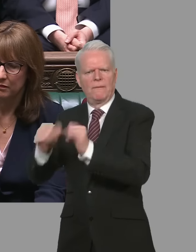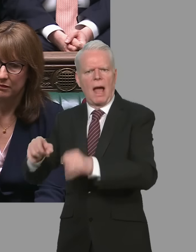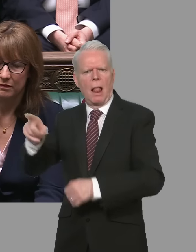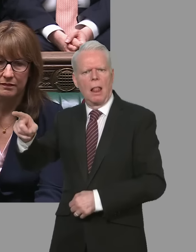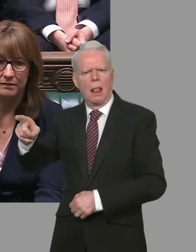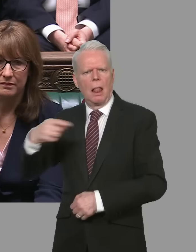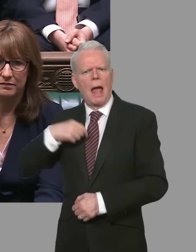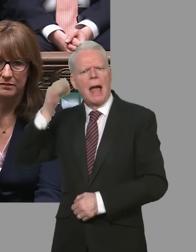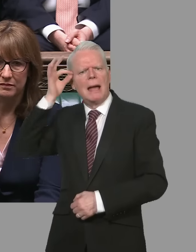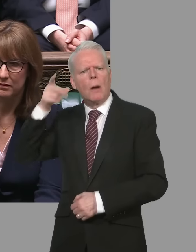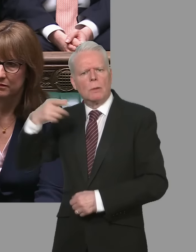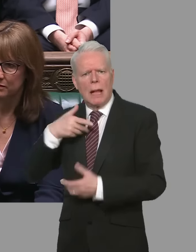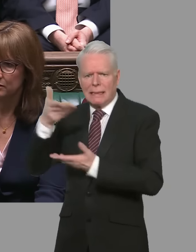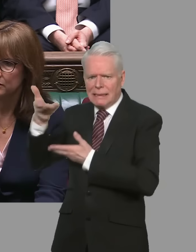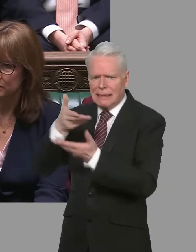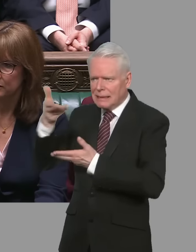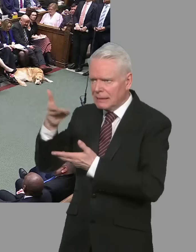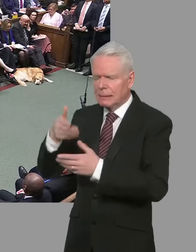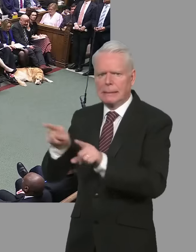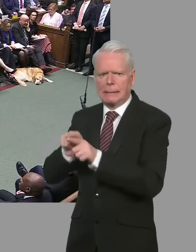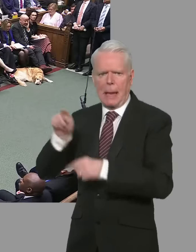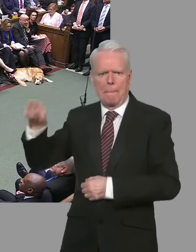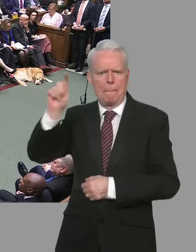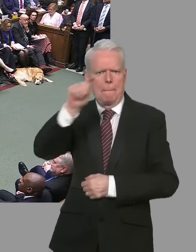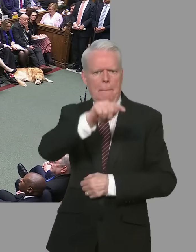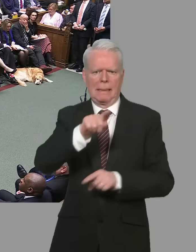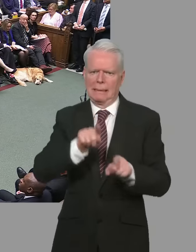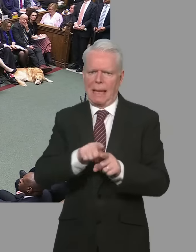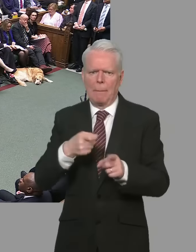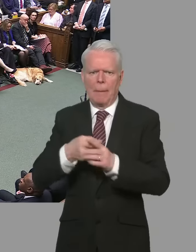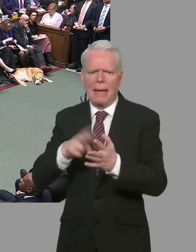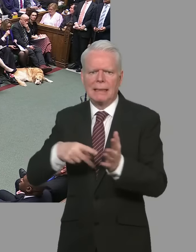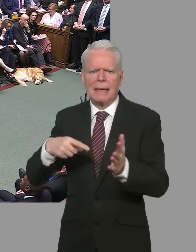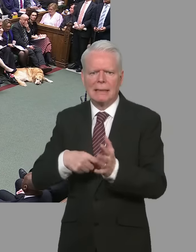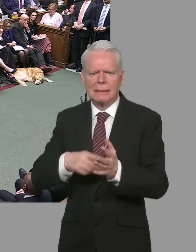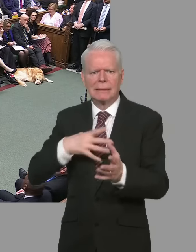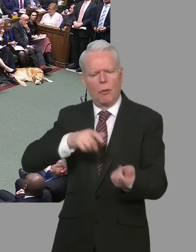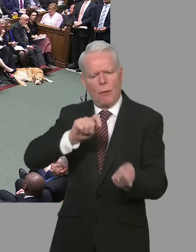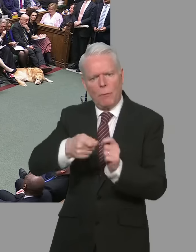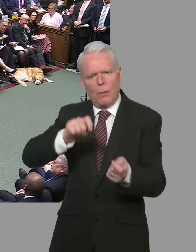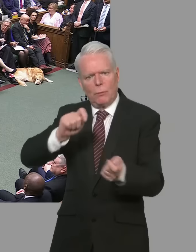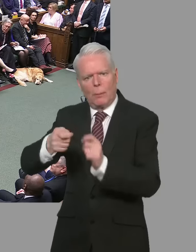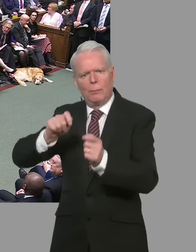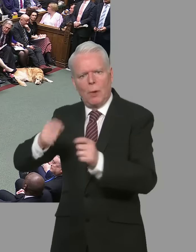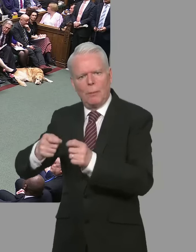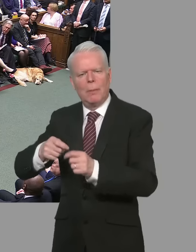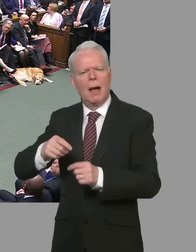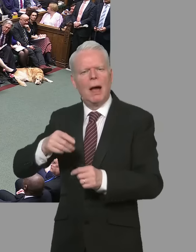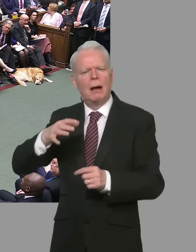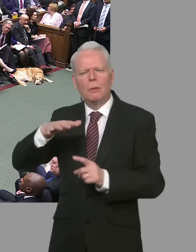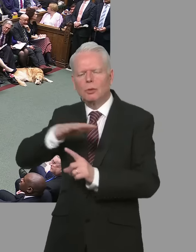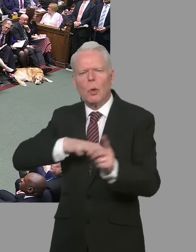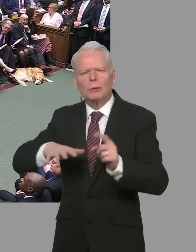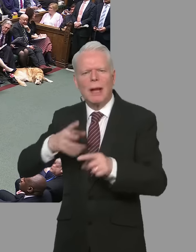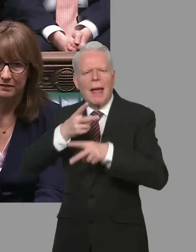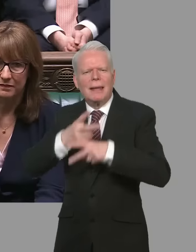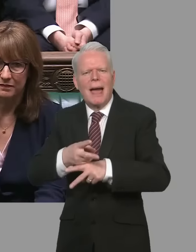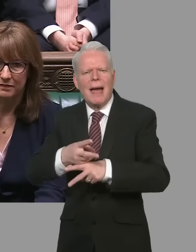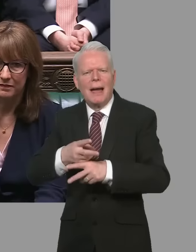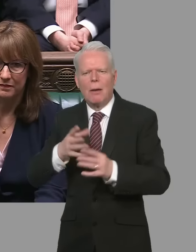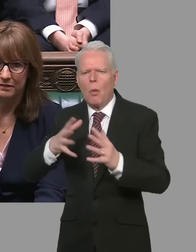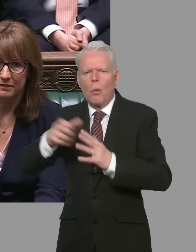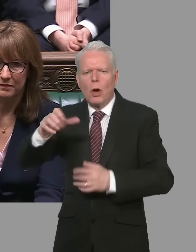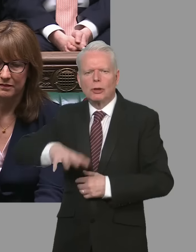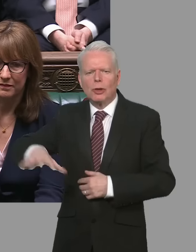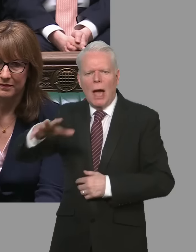hiking council tax by 9%, despite promising lower taxes. In Staffordshire, the scandals and infighting have been so